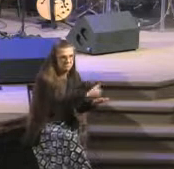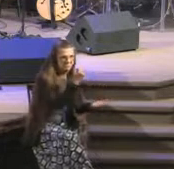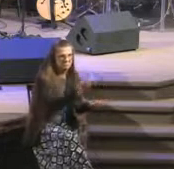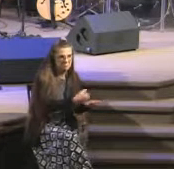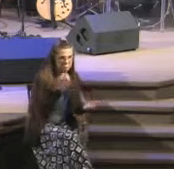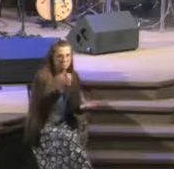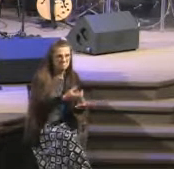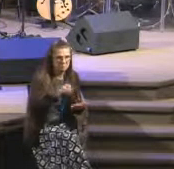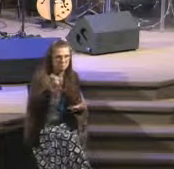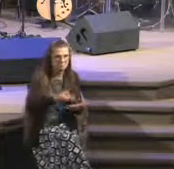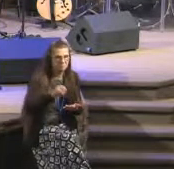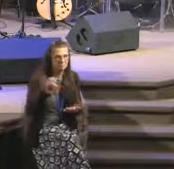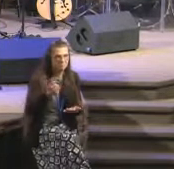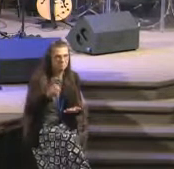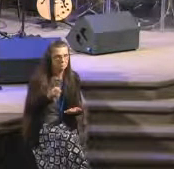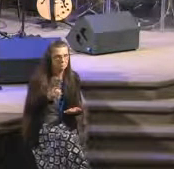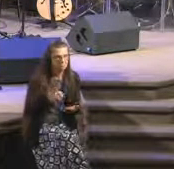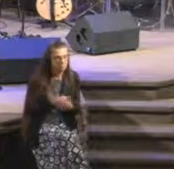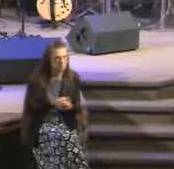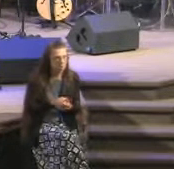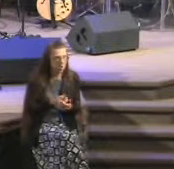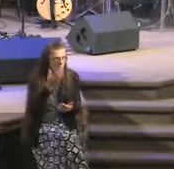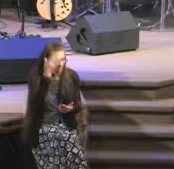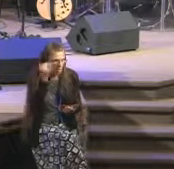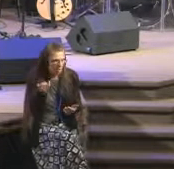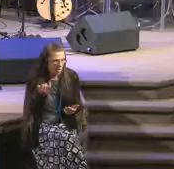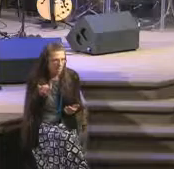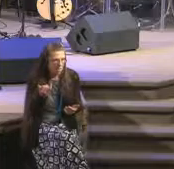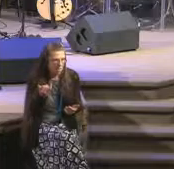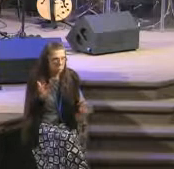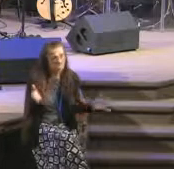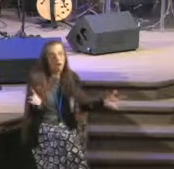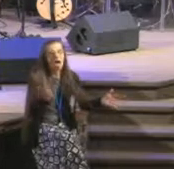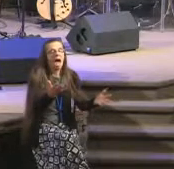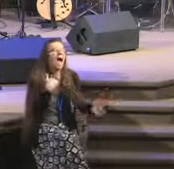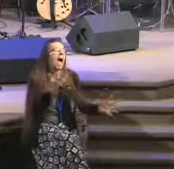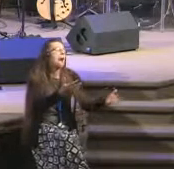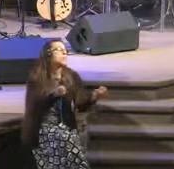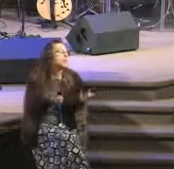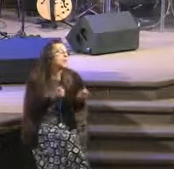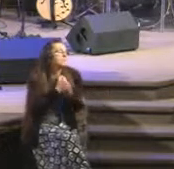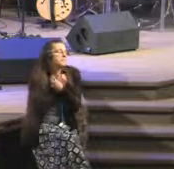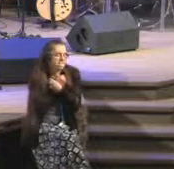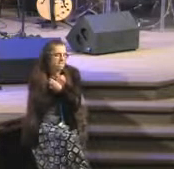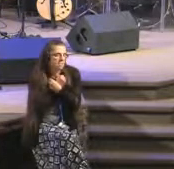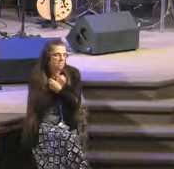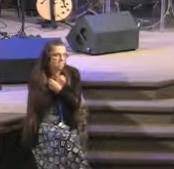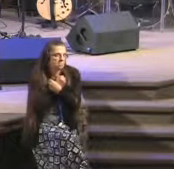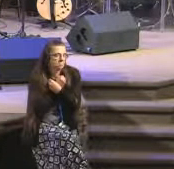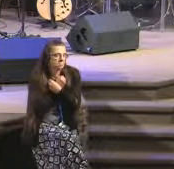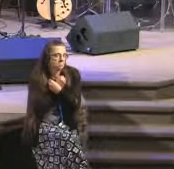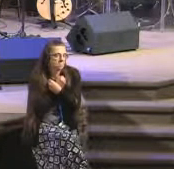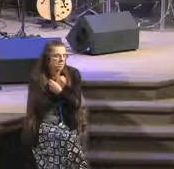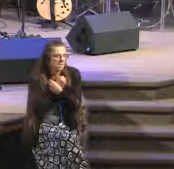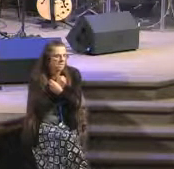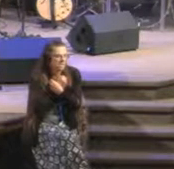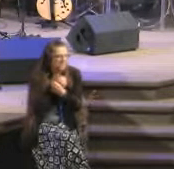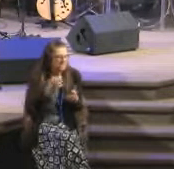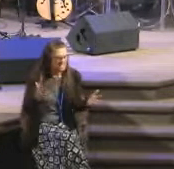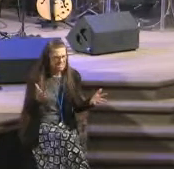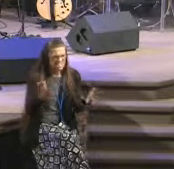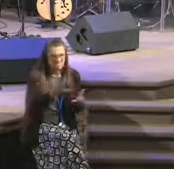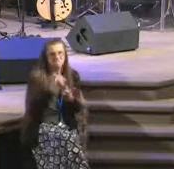getting and getting and getting. Why? Because I'm selfish. I want. Listen, man, selfishness